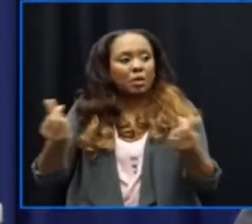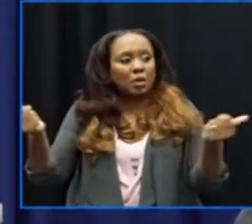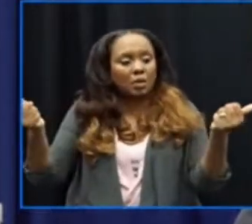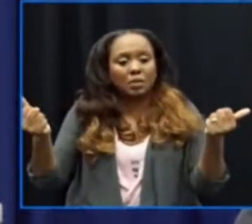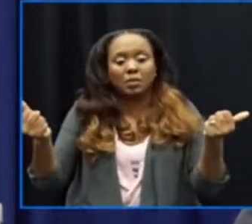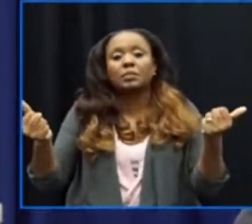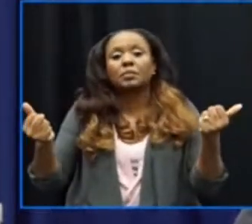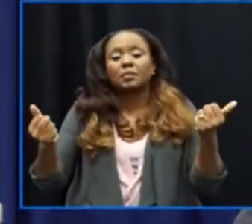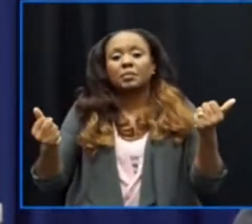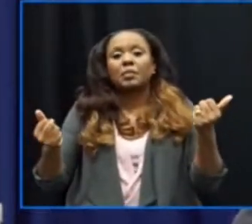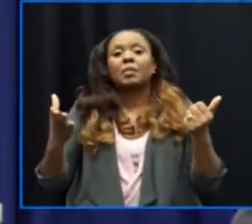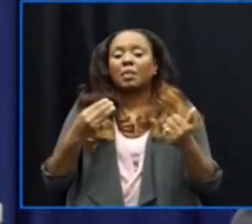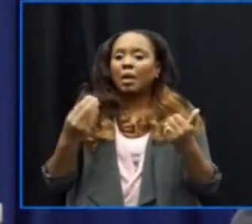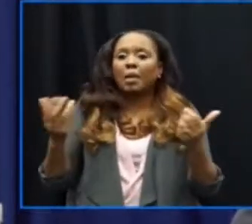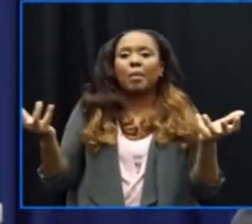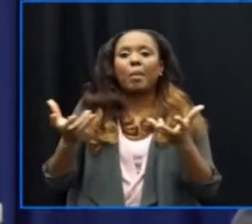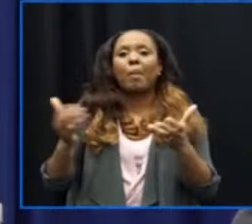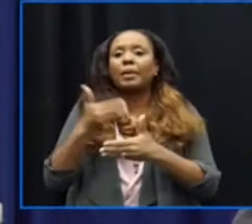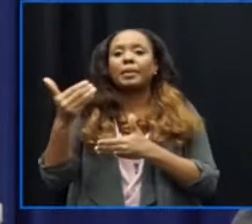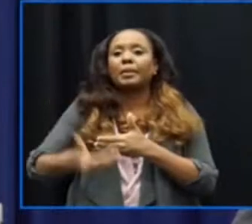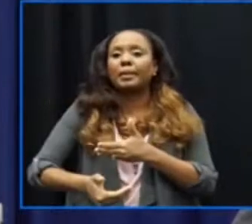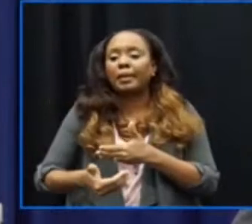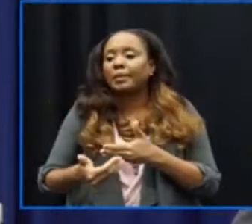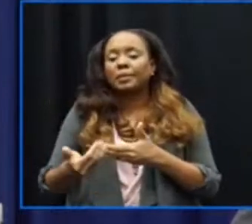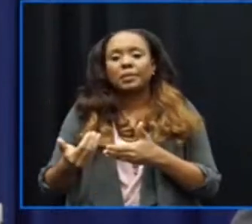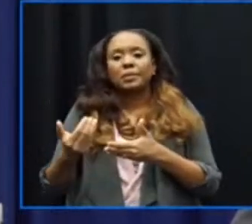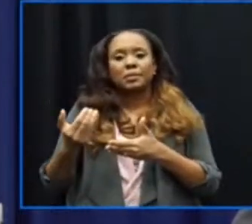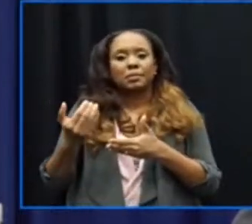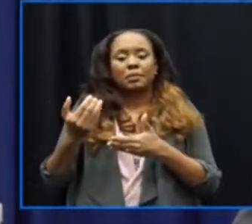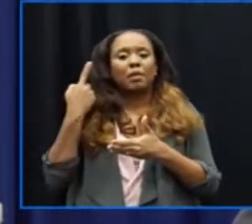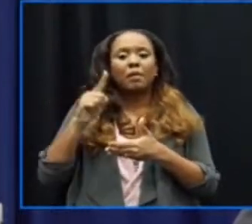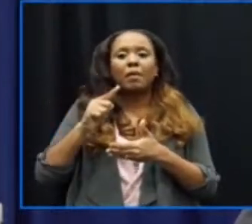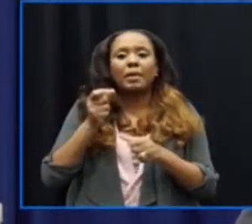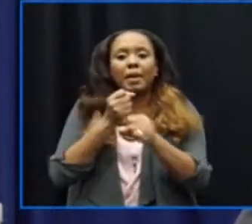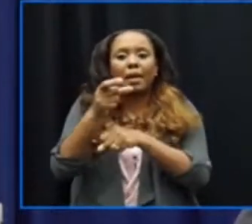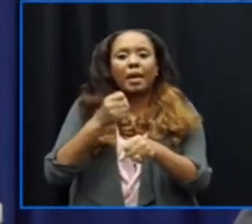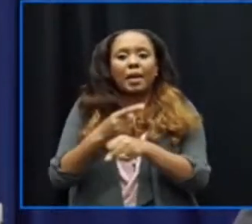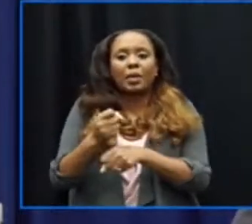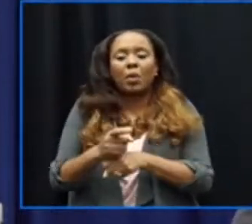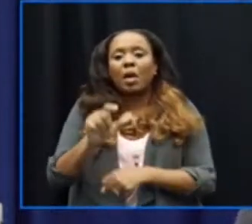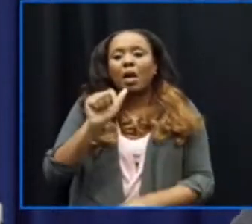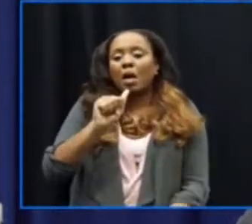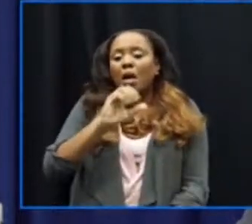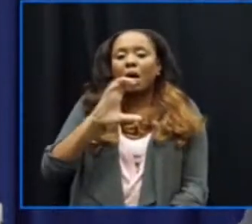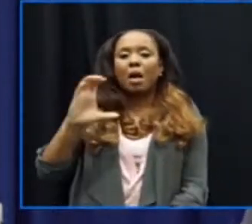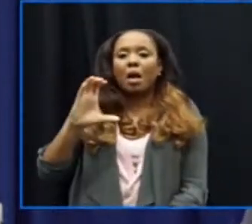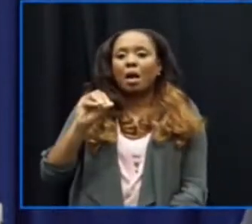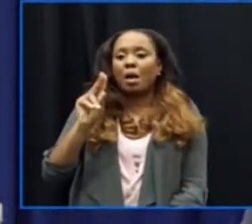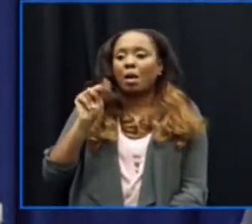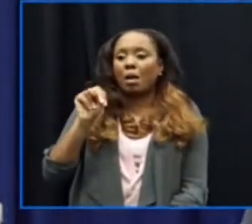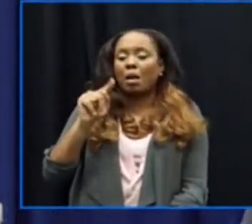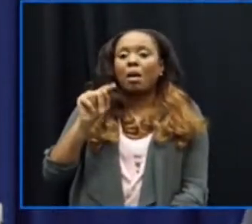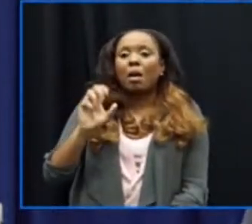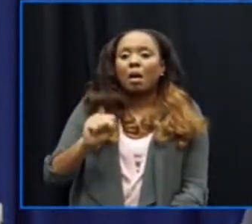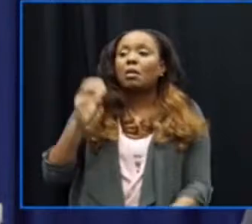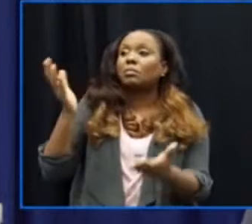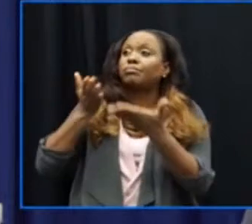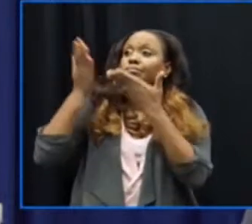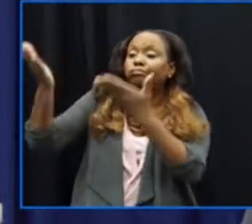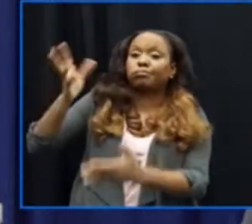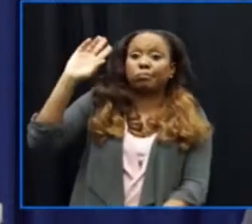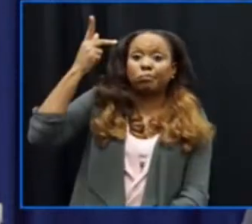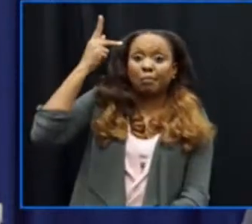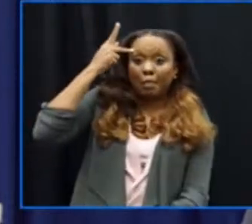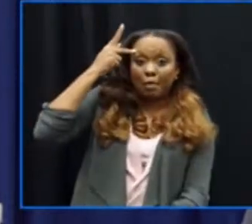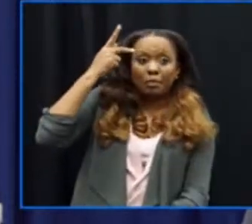what extent, therefore, we can look forward to those annual accounts being laid in Parliament, as has been my desire